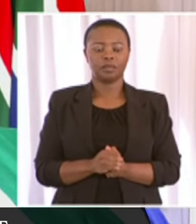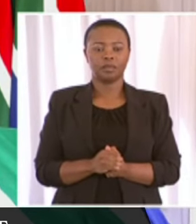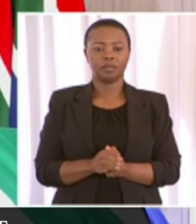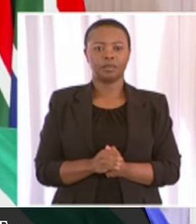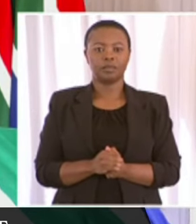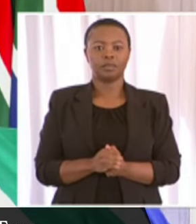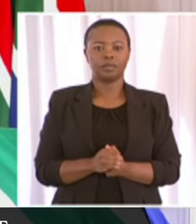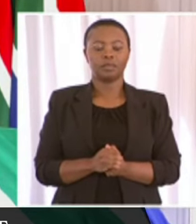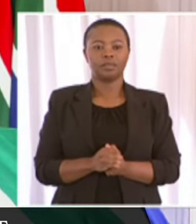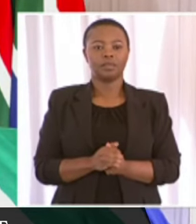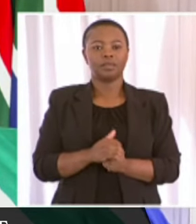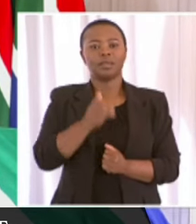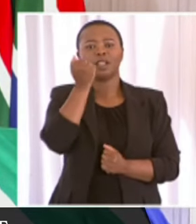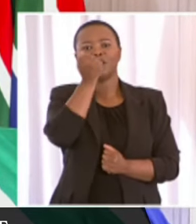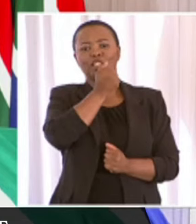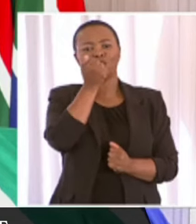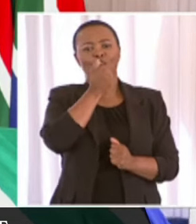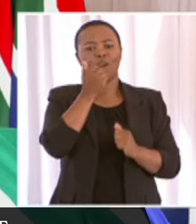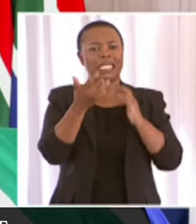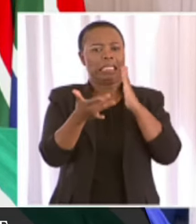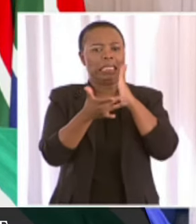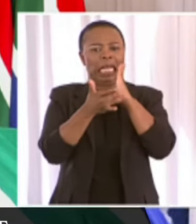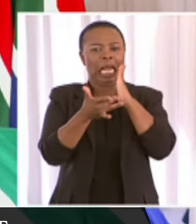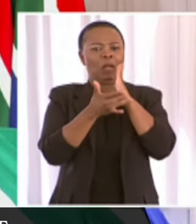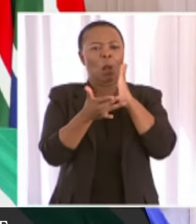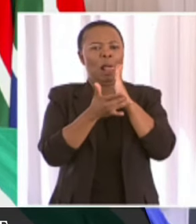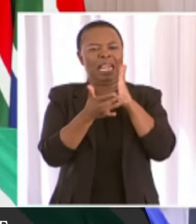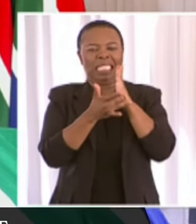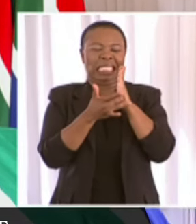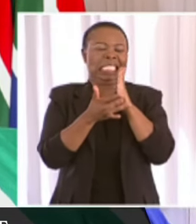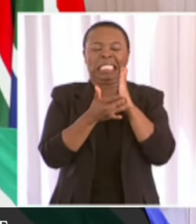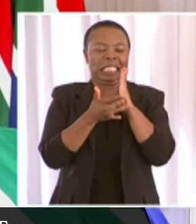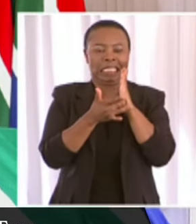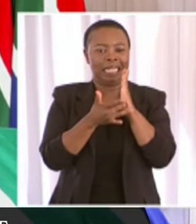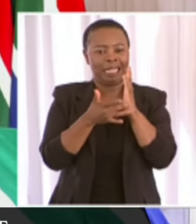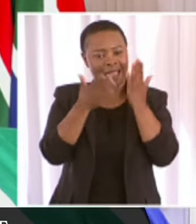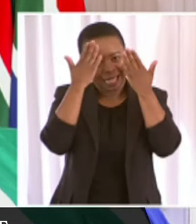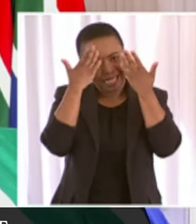I'm sorry, this technology is revolting.